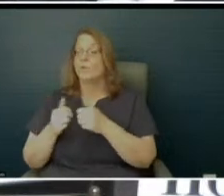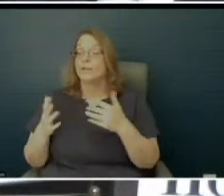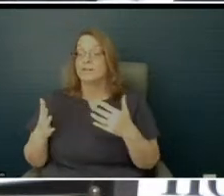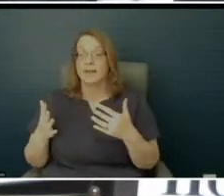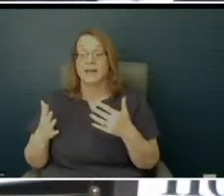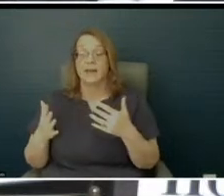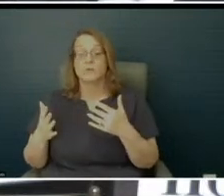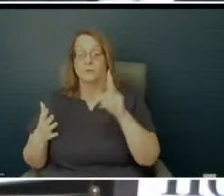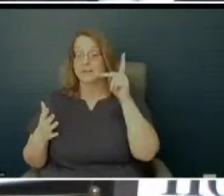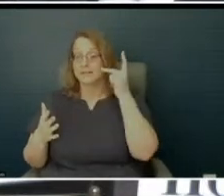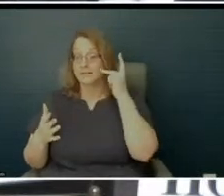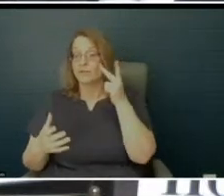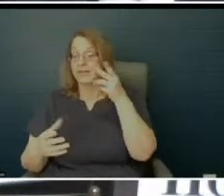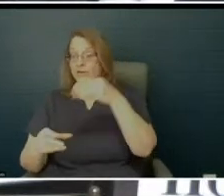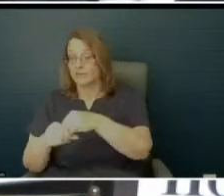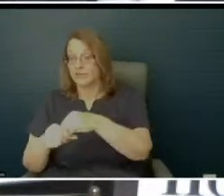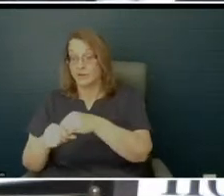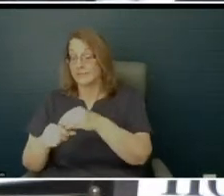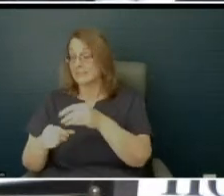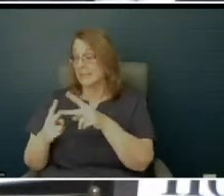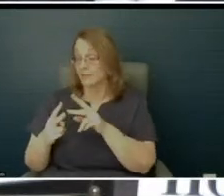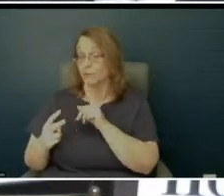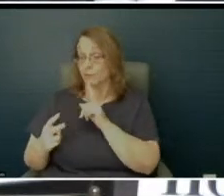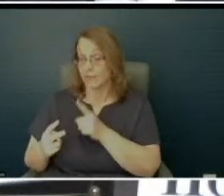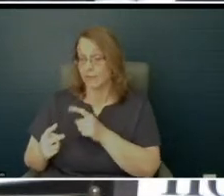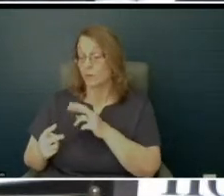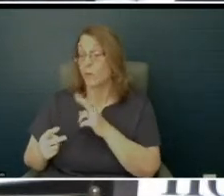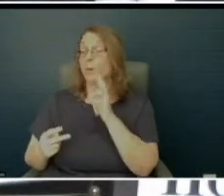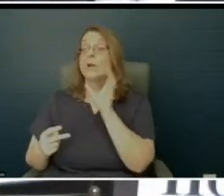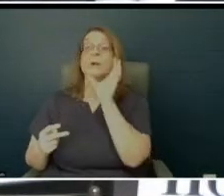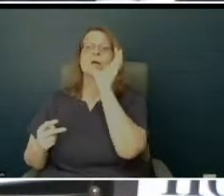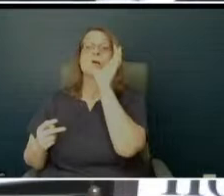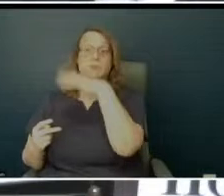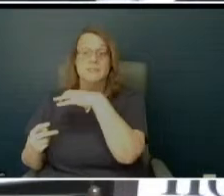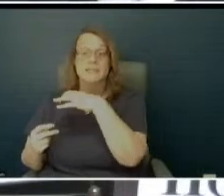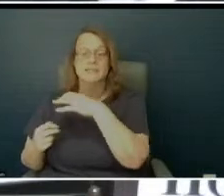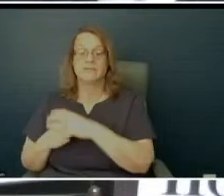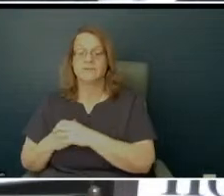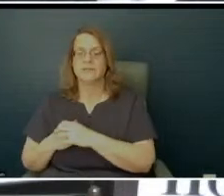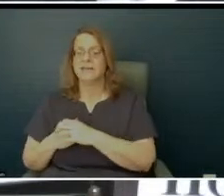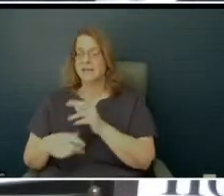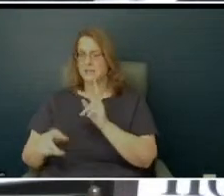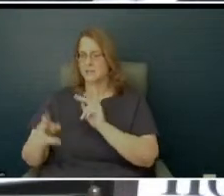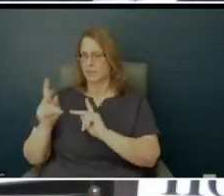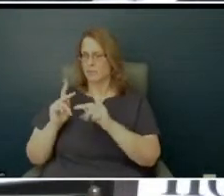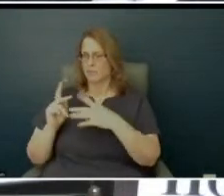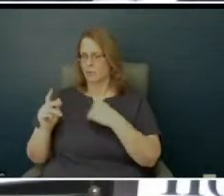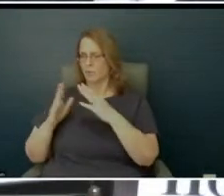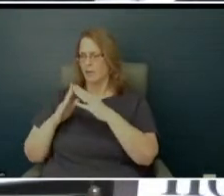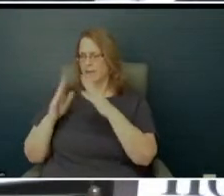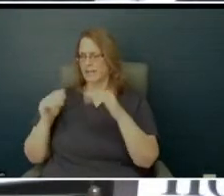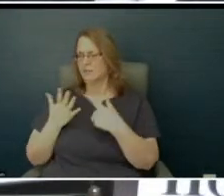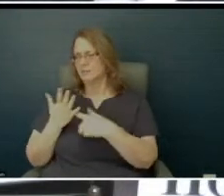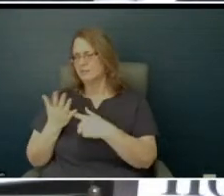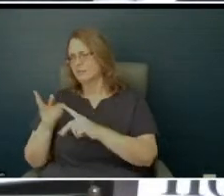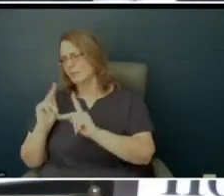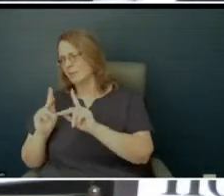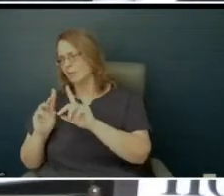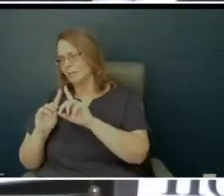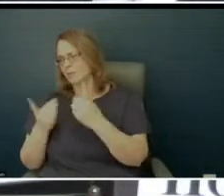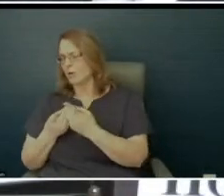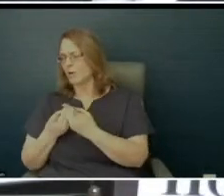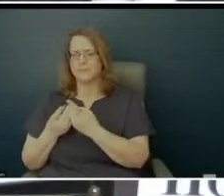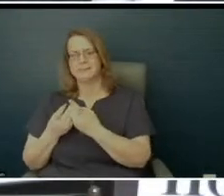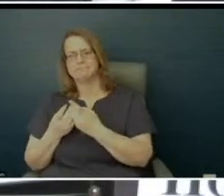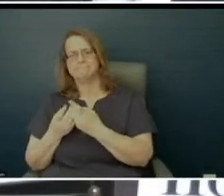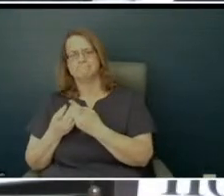so people can get in trouble if people at the White House are speaking with people at the department, and that's why the purpose of these